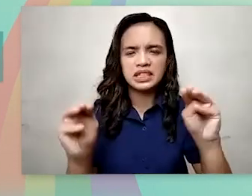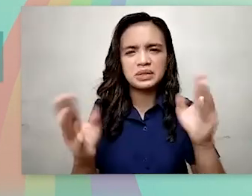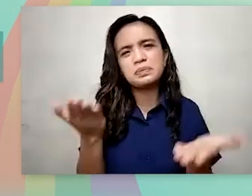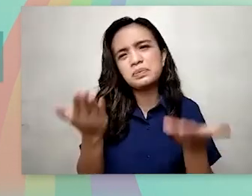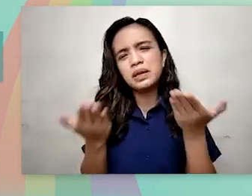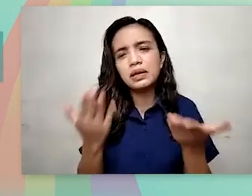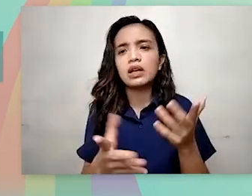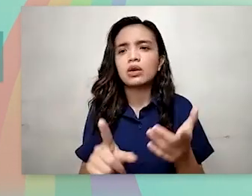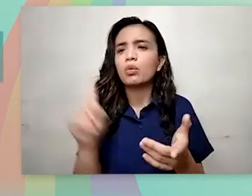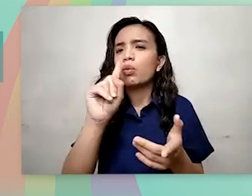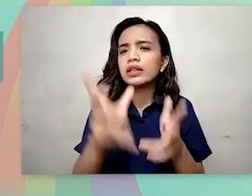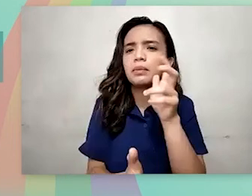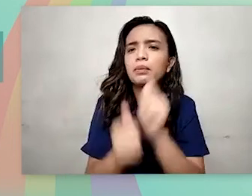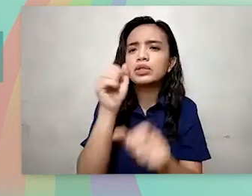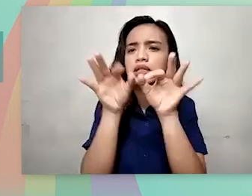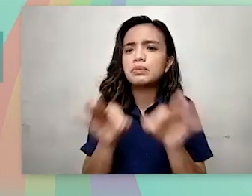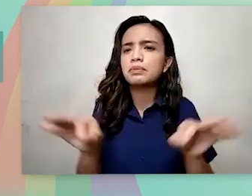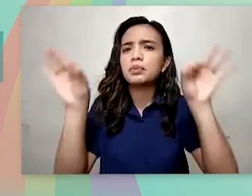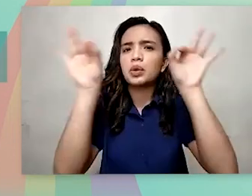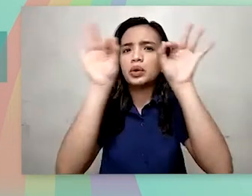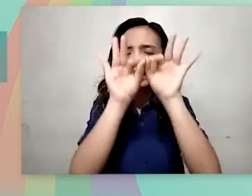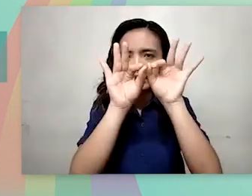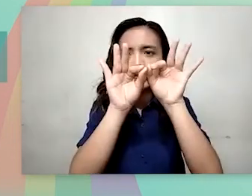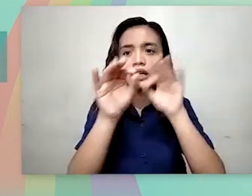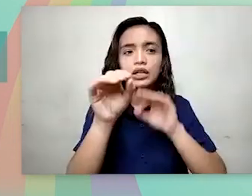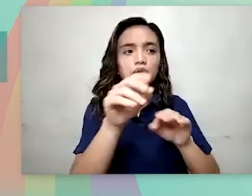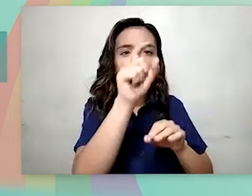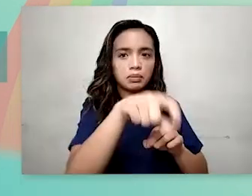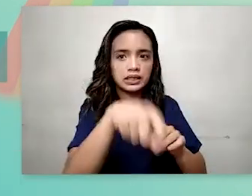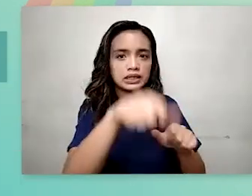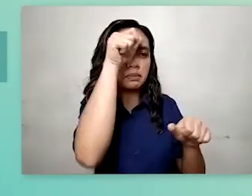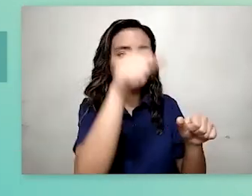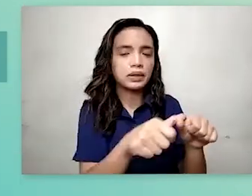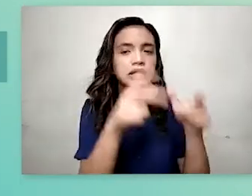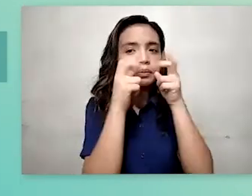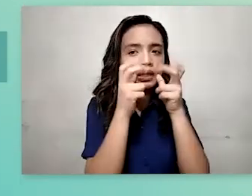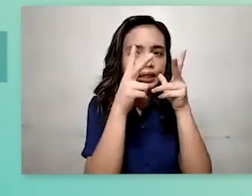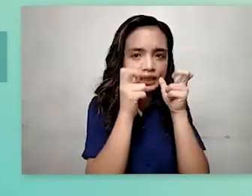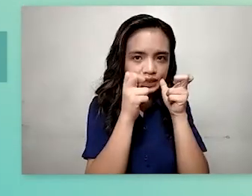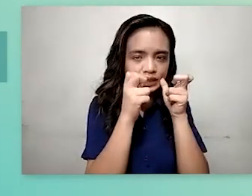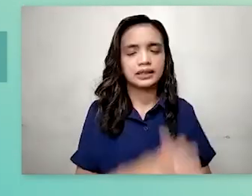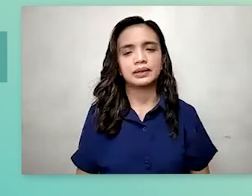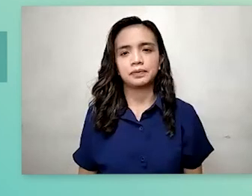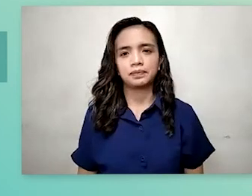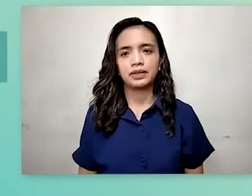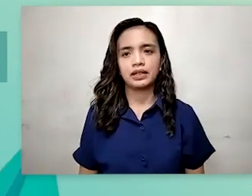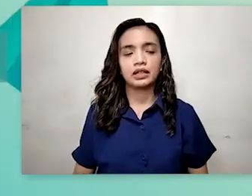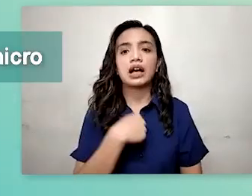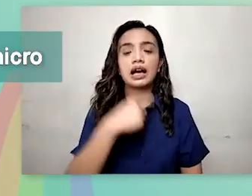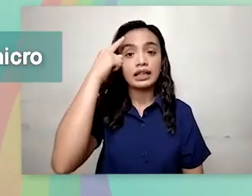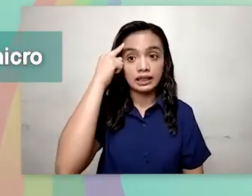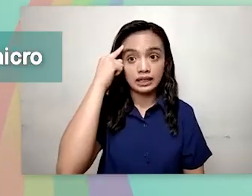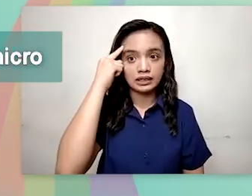takeaway messages, maybe the most important things that you think our listeners need to remember from our discussion for